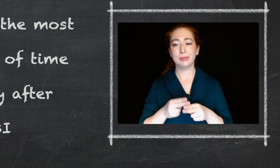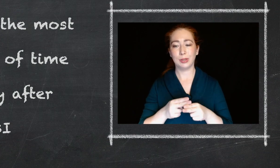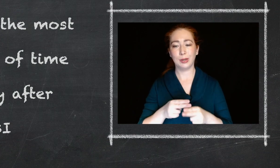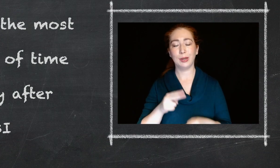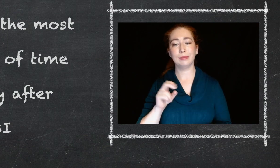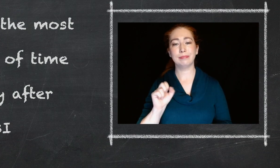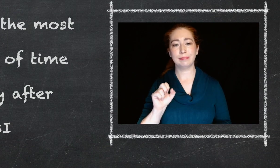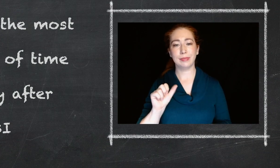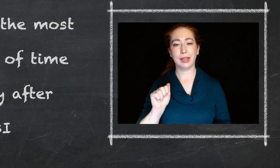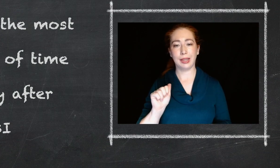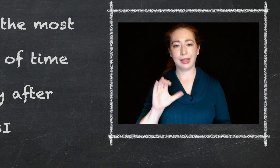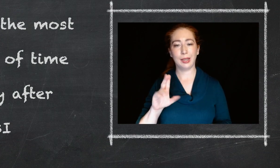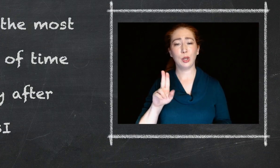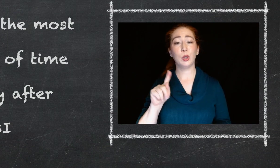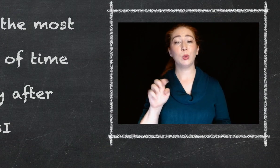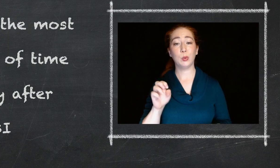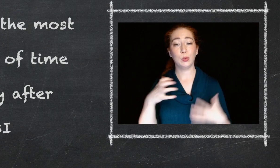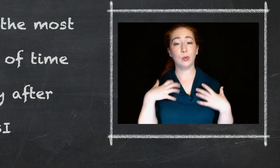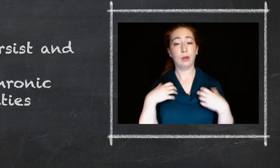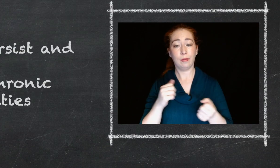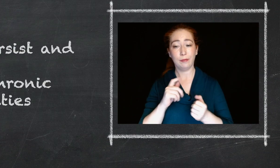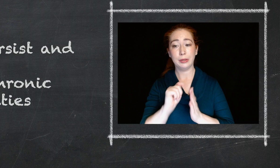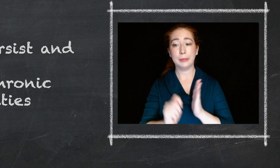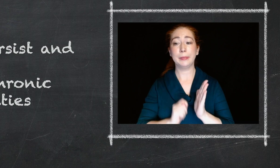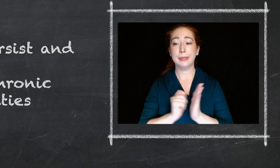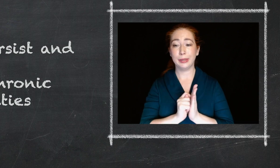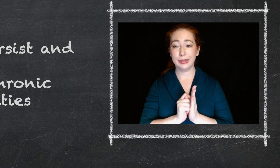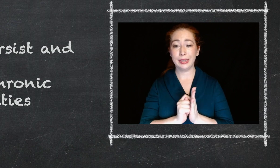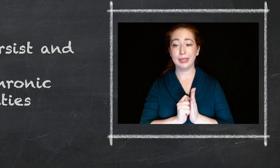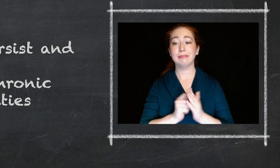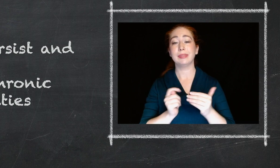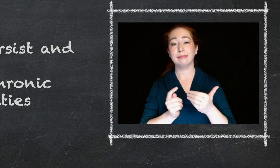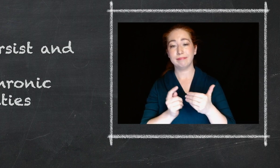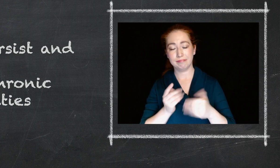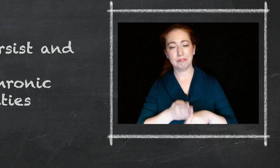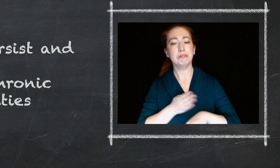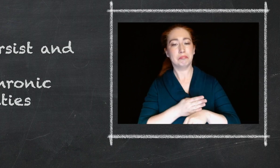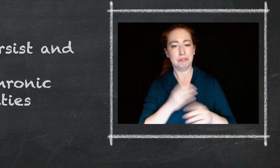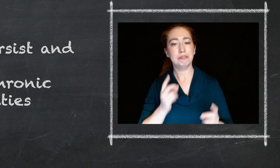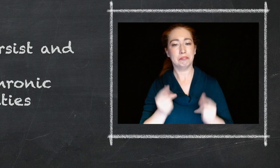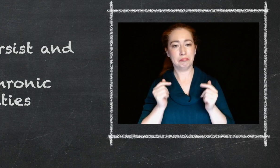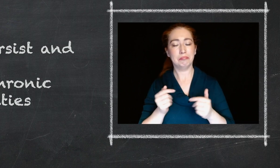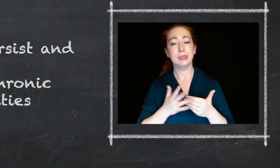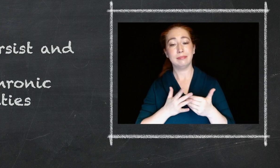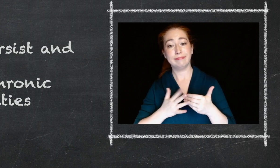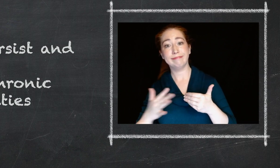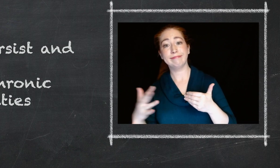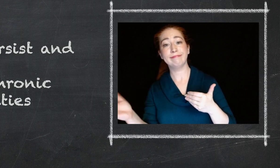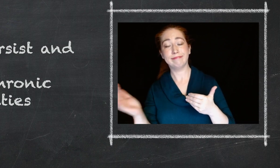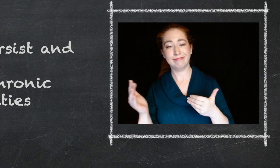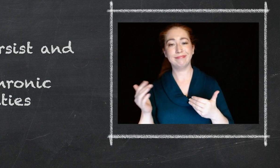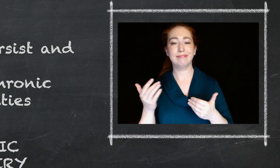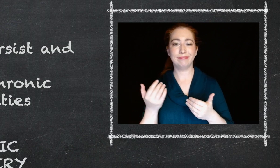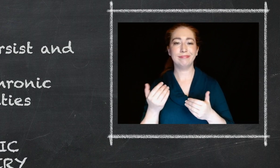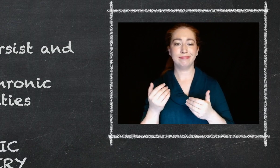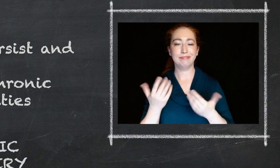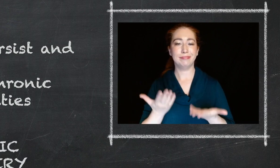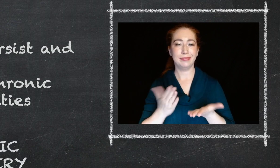time immediately after the TBI. Some problems may still persist and become chronic